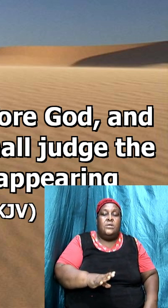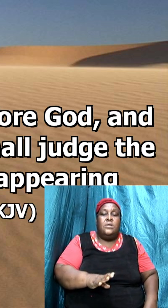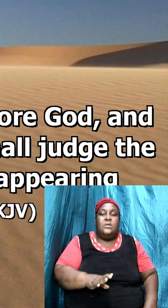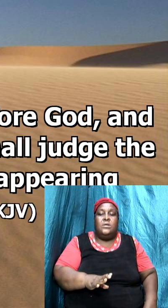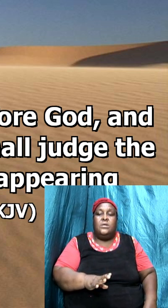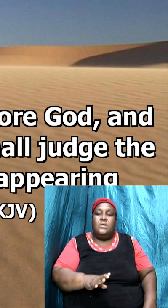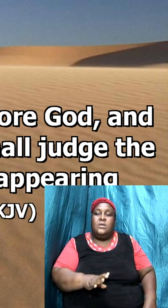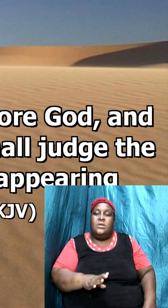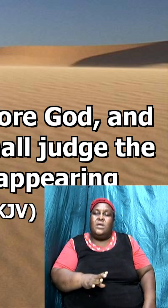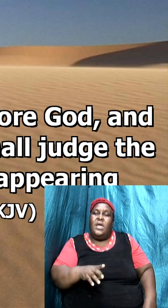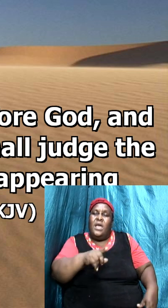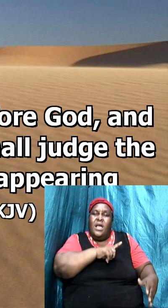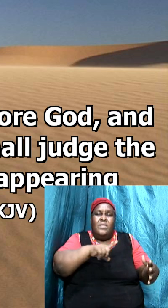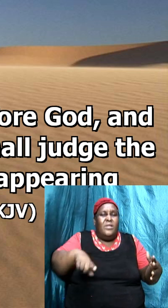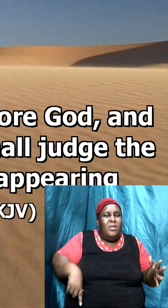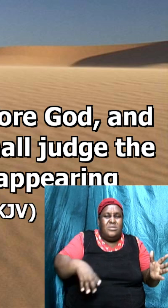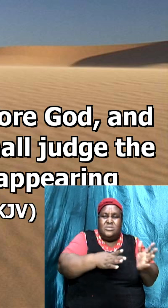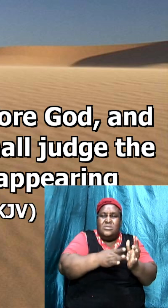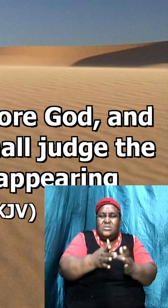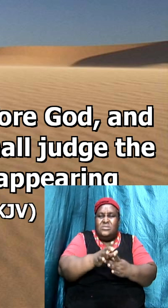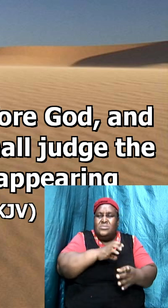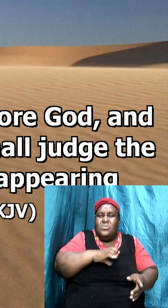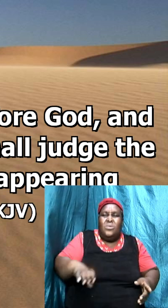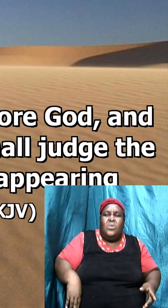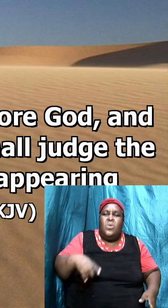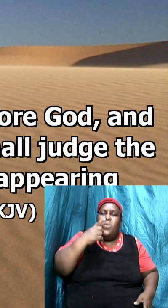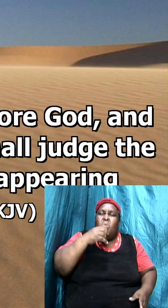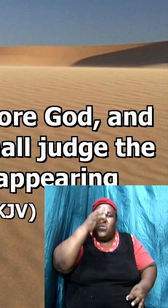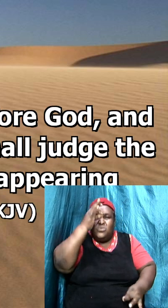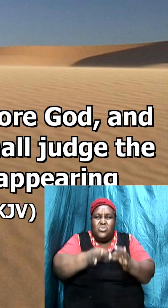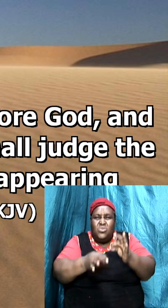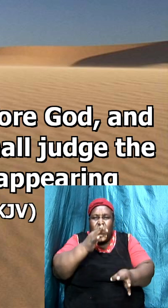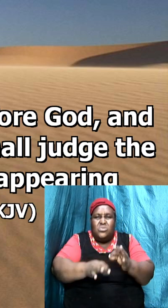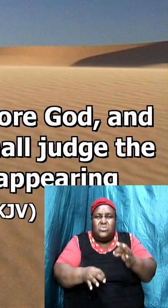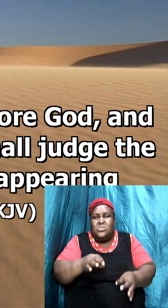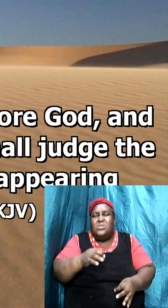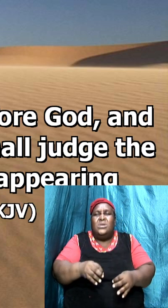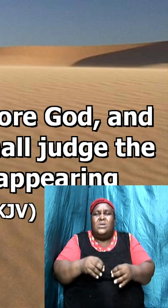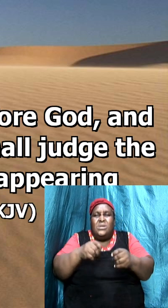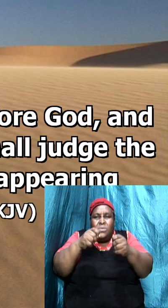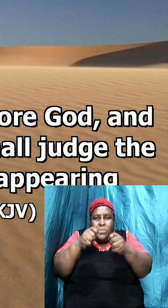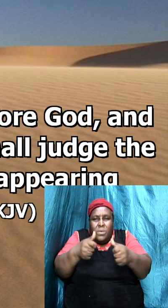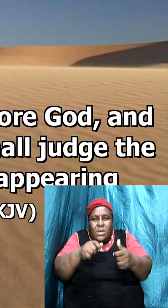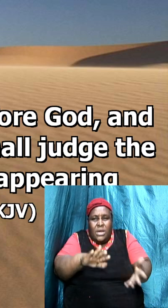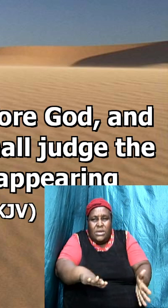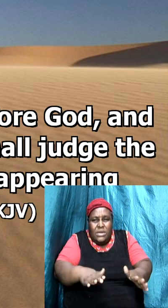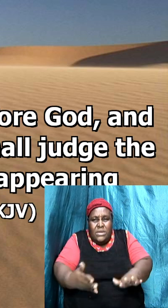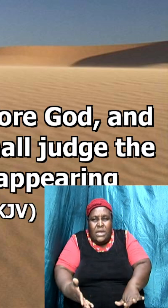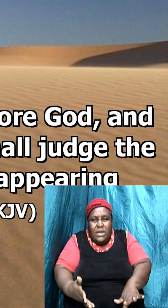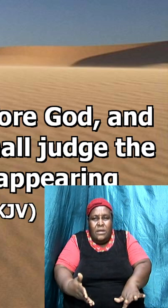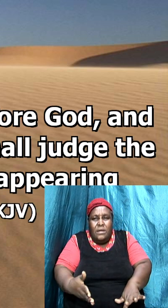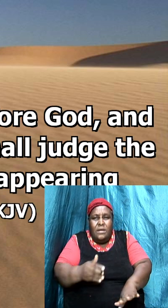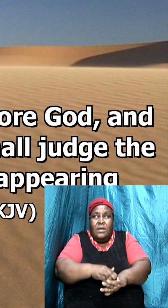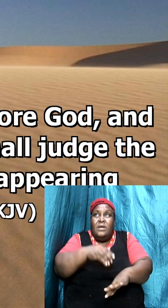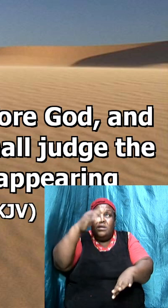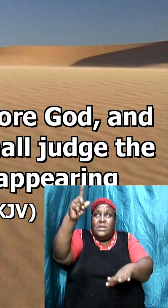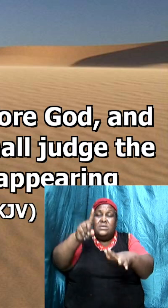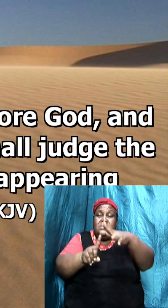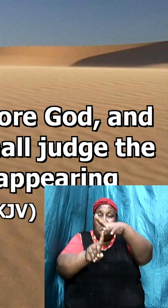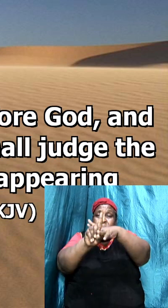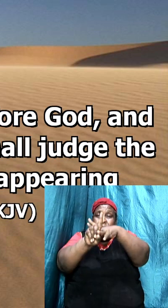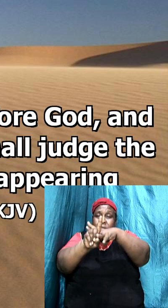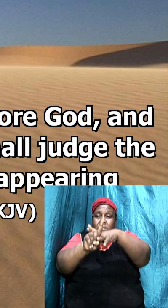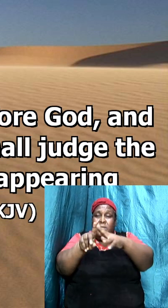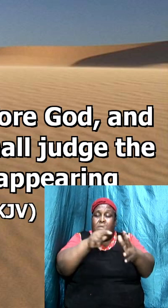and the Lord Jesus Christ, whom shall judge the quick and the dead at his appearing and